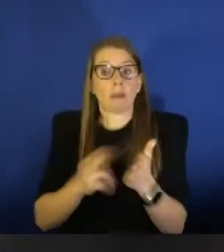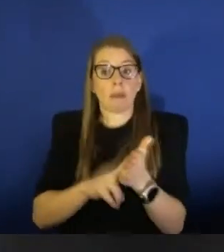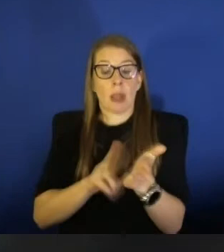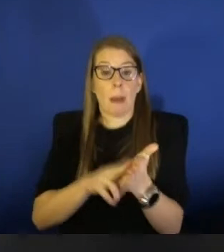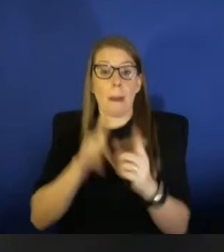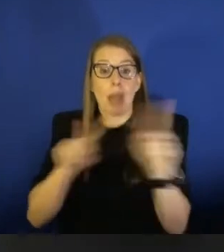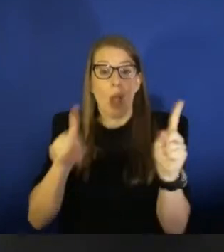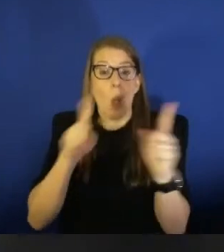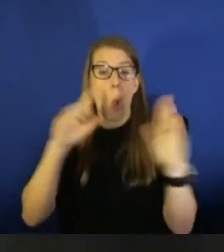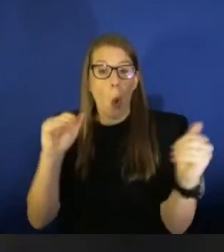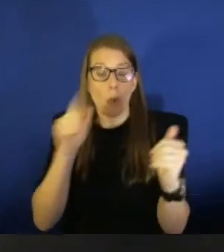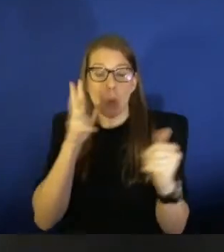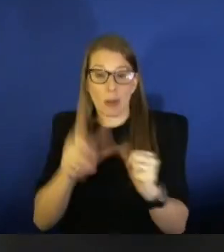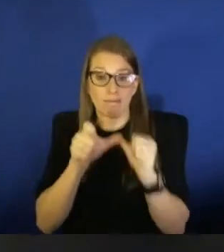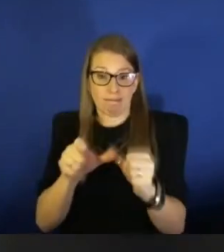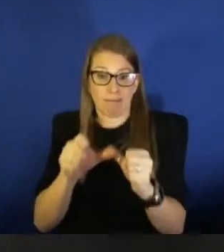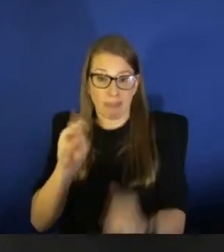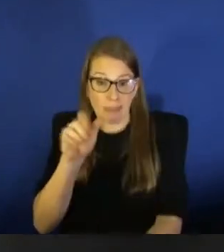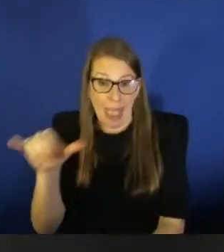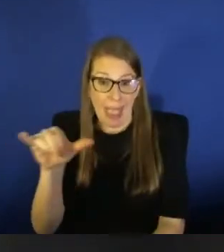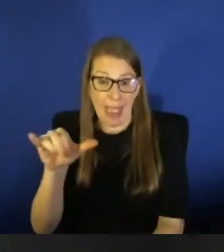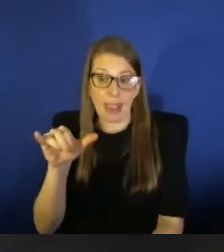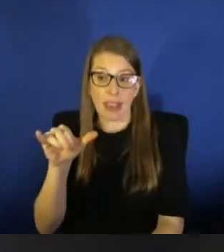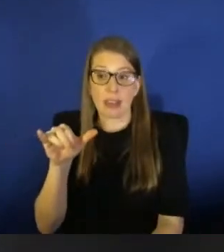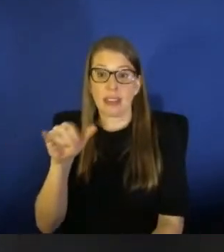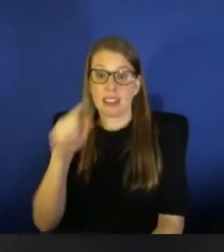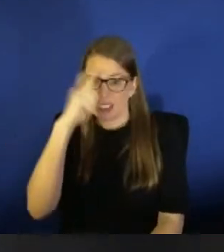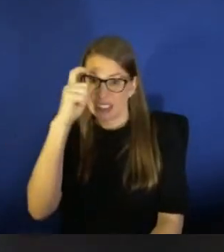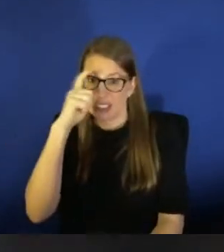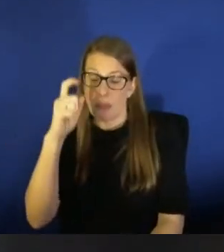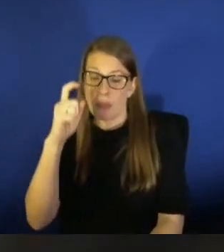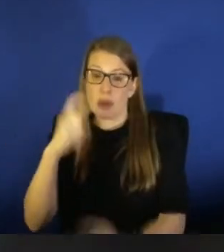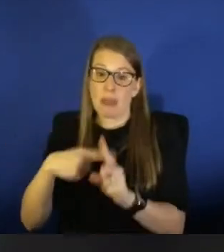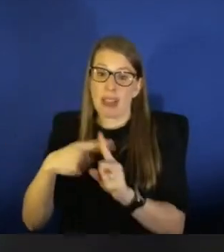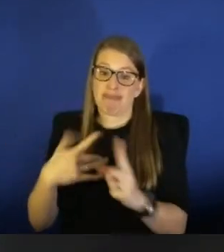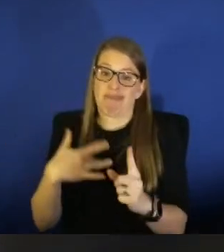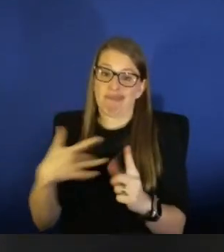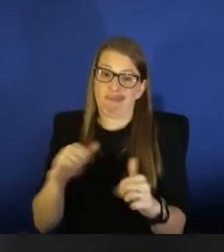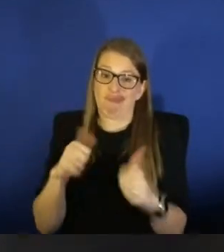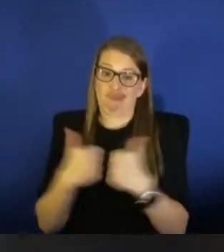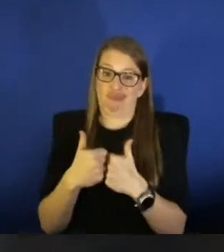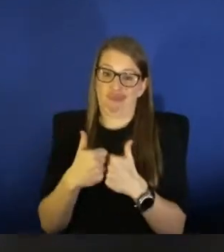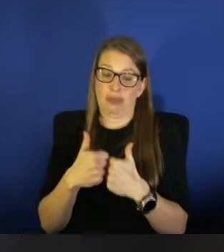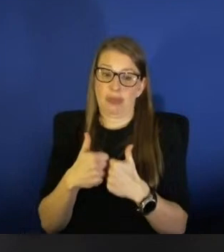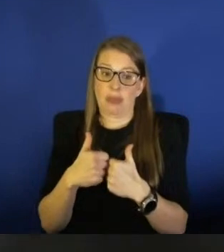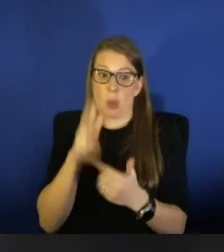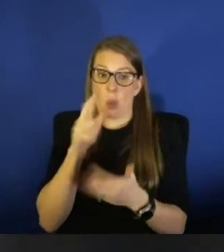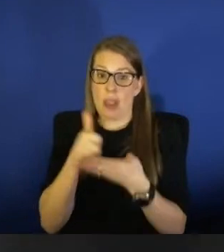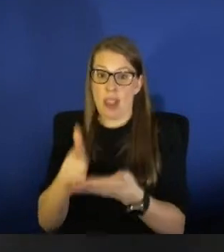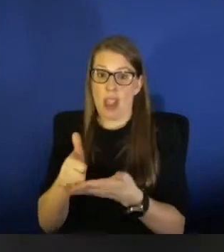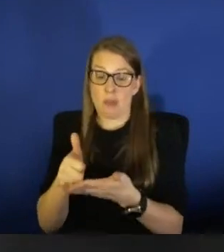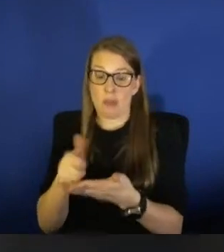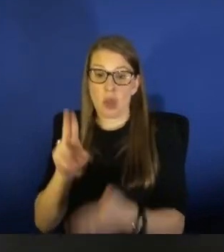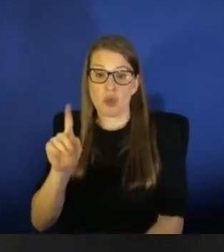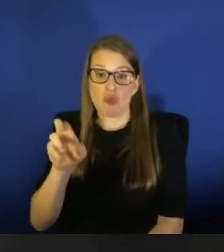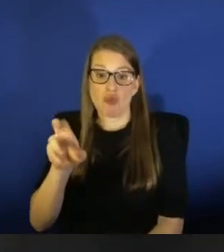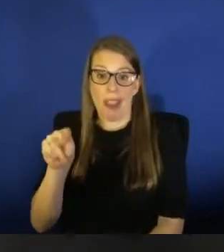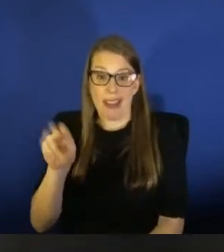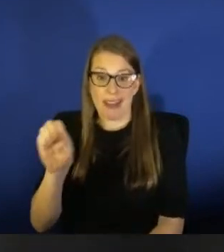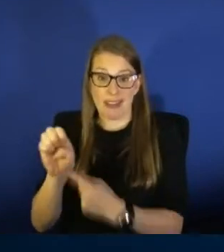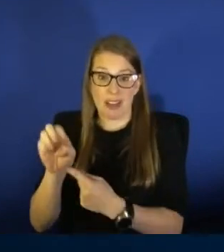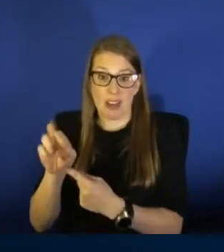into May and some pretty challenging summer months as well, that we'll be able to help Ukrainian refugees and patients here